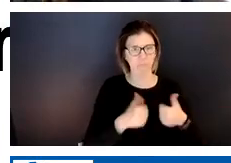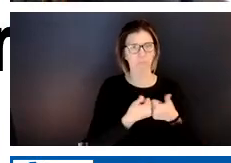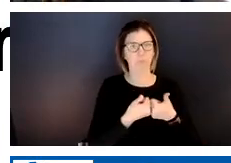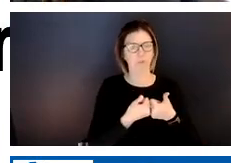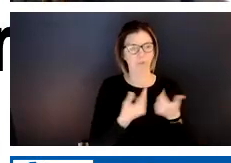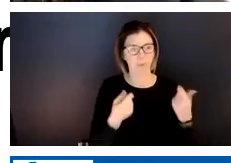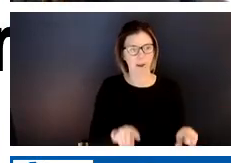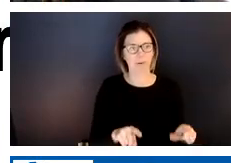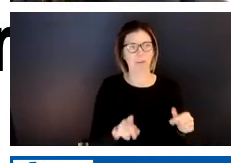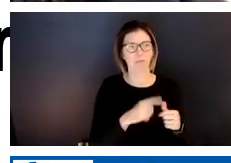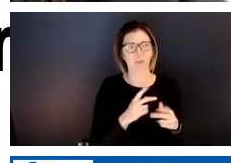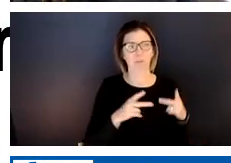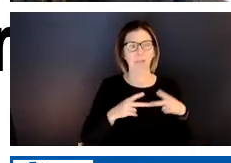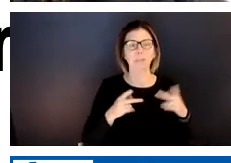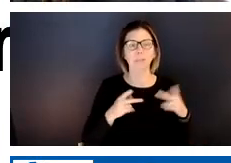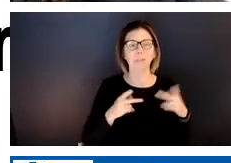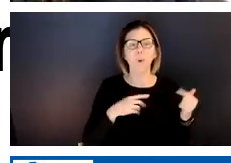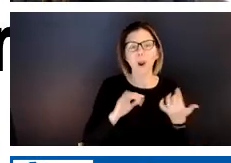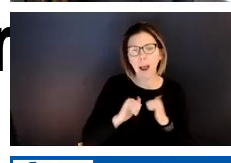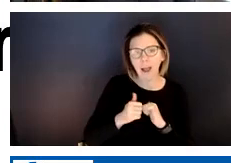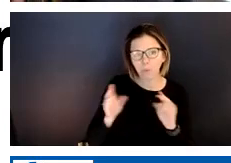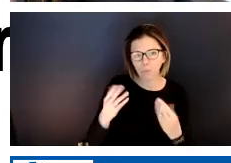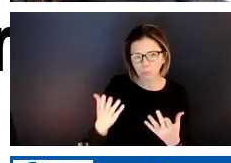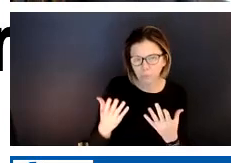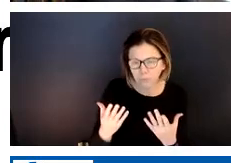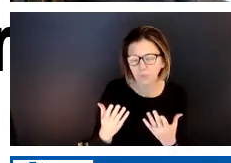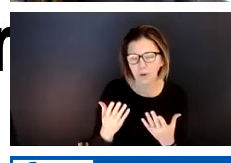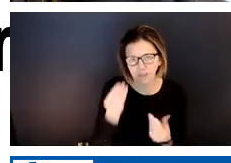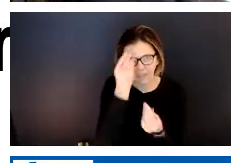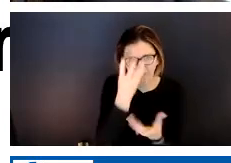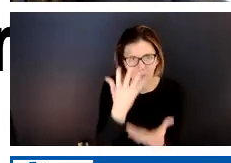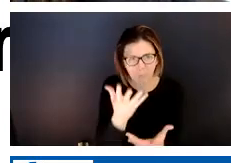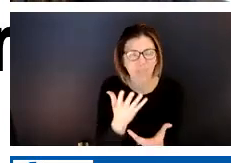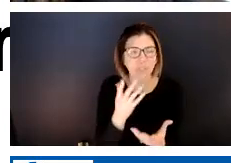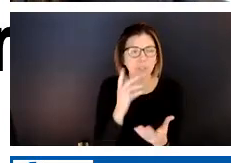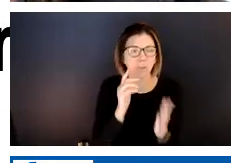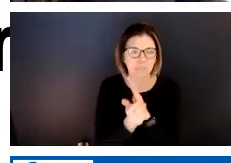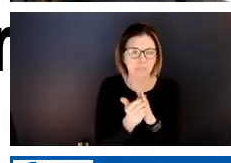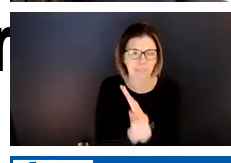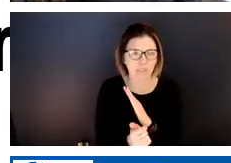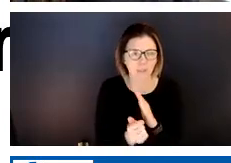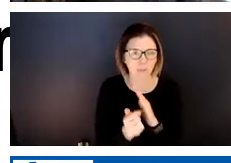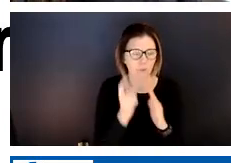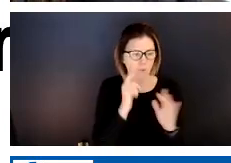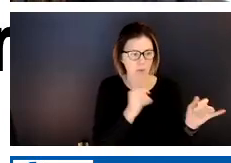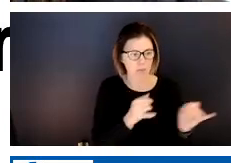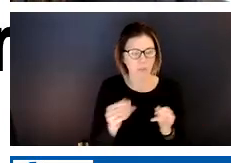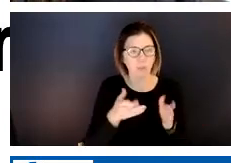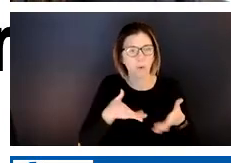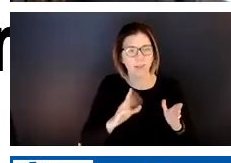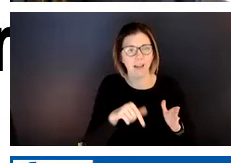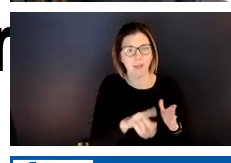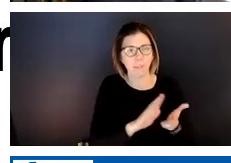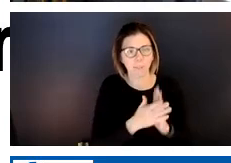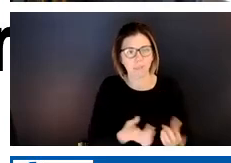place, or how can we equip individuals with information or skills that allow them to be